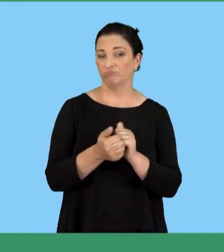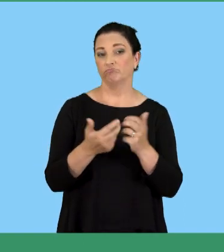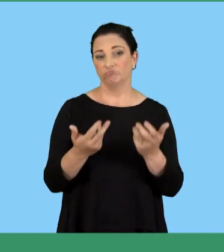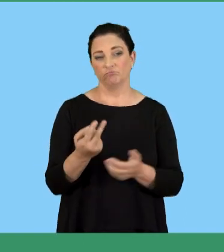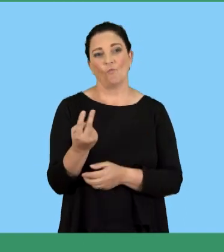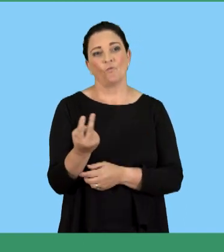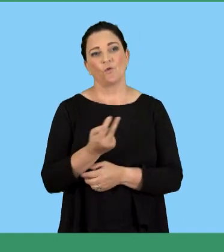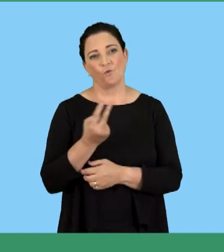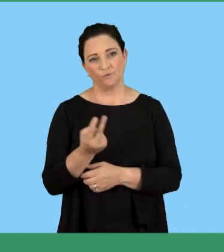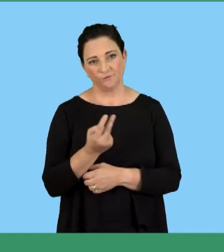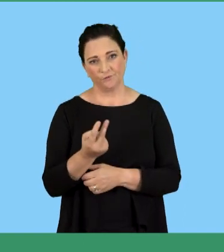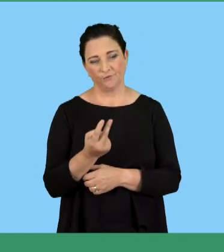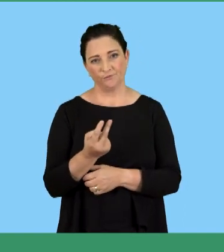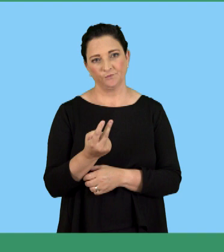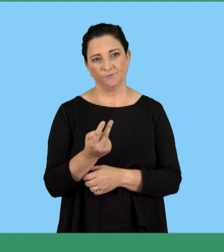also